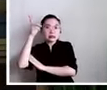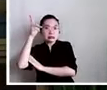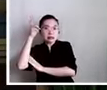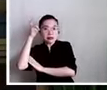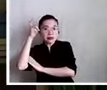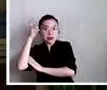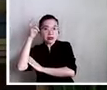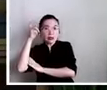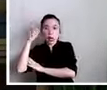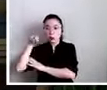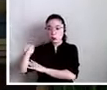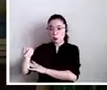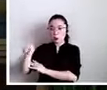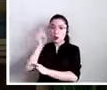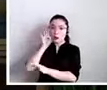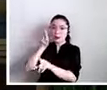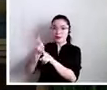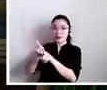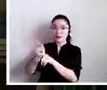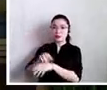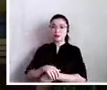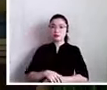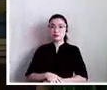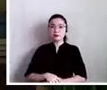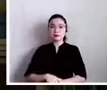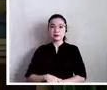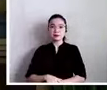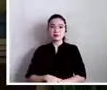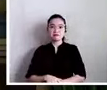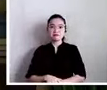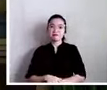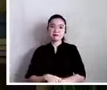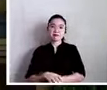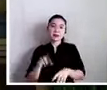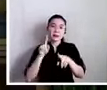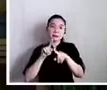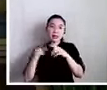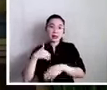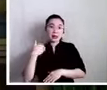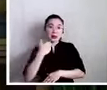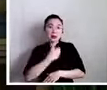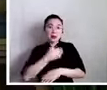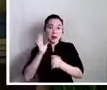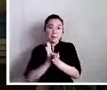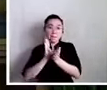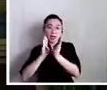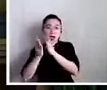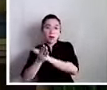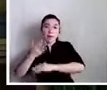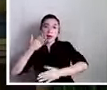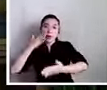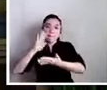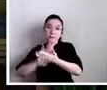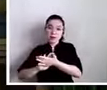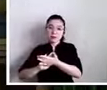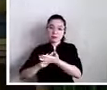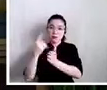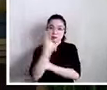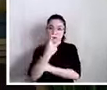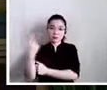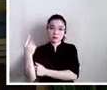Not necessarily, but we become devil to each other. Not maybe the devil